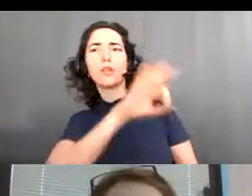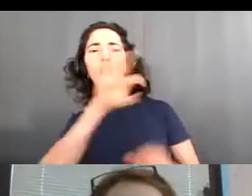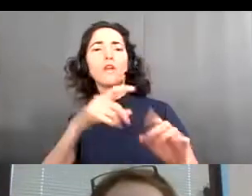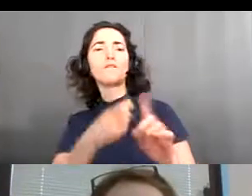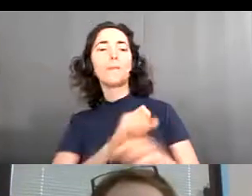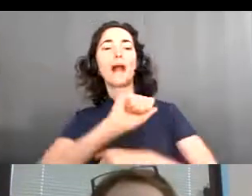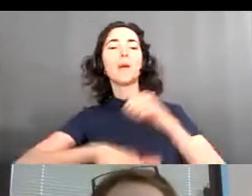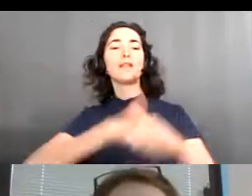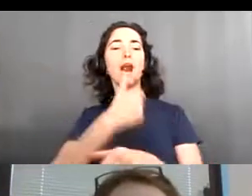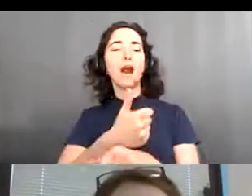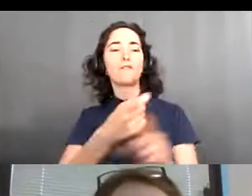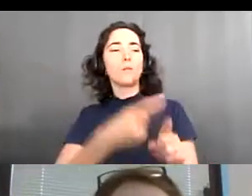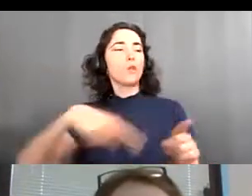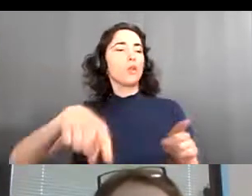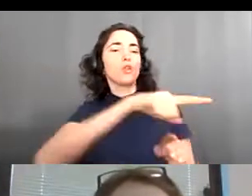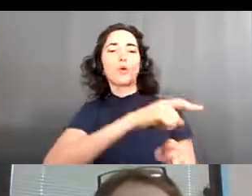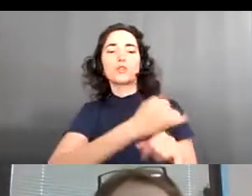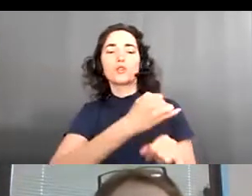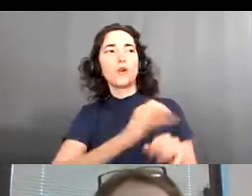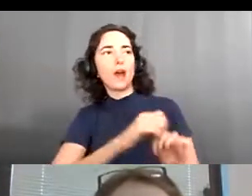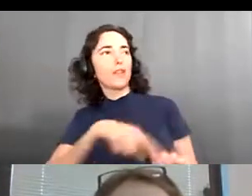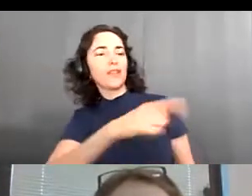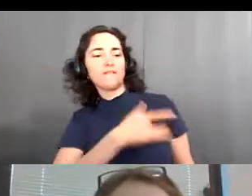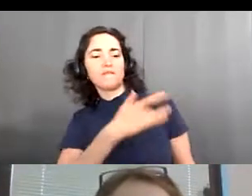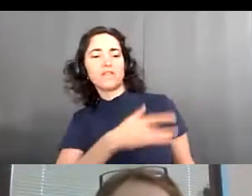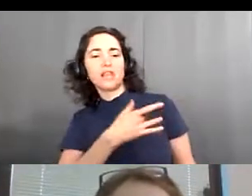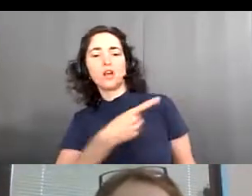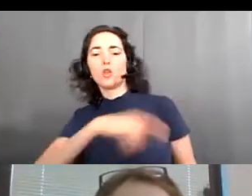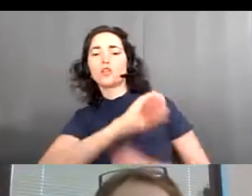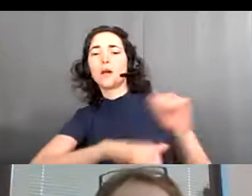of those institutions about how they feel about this?